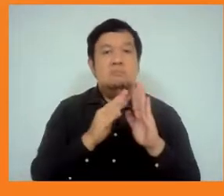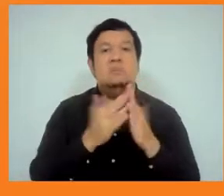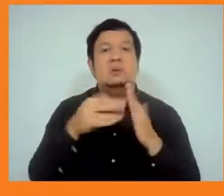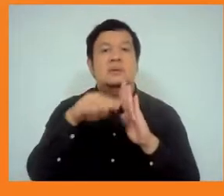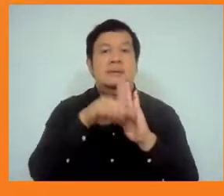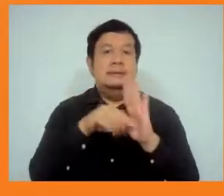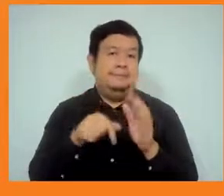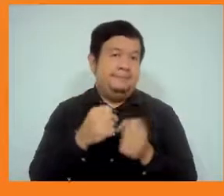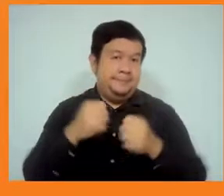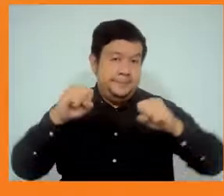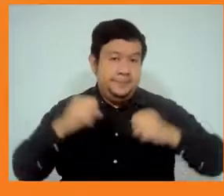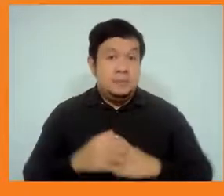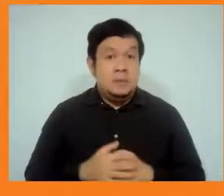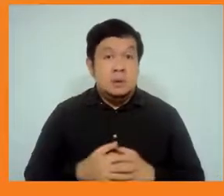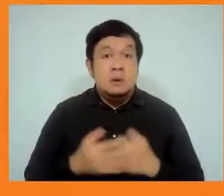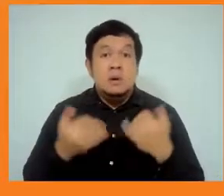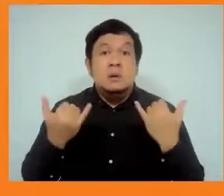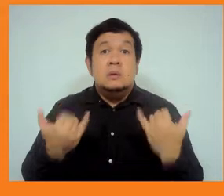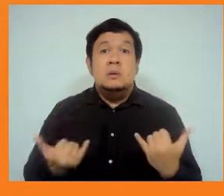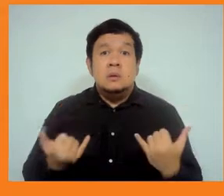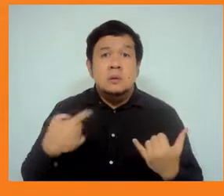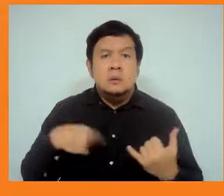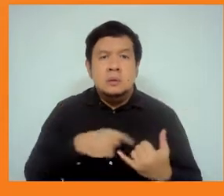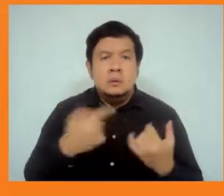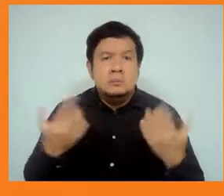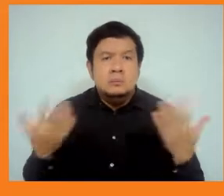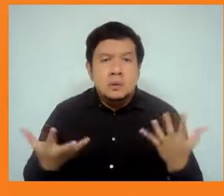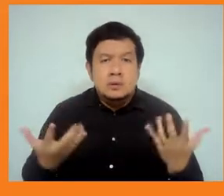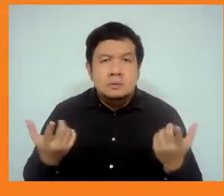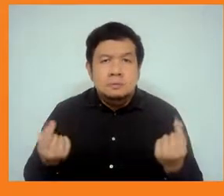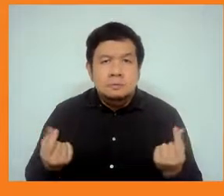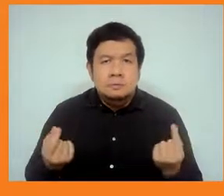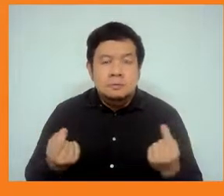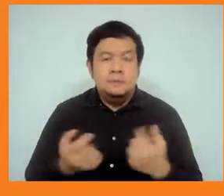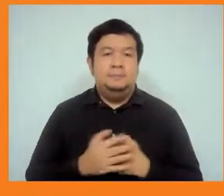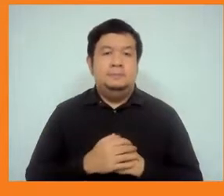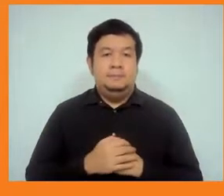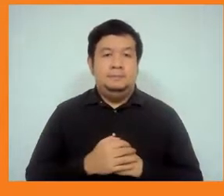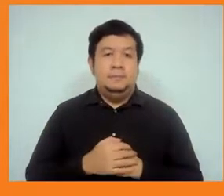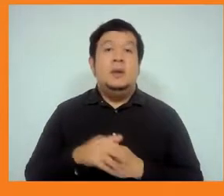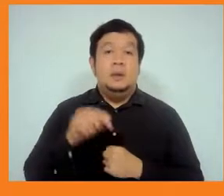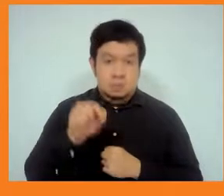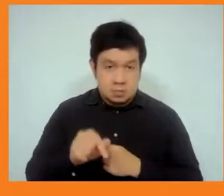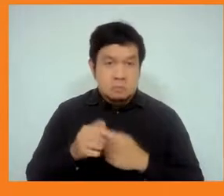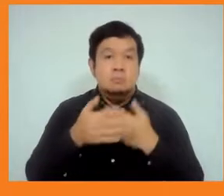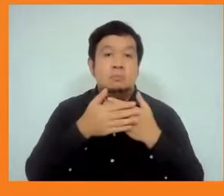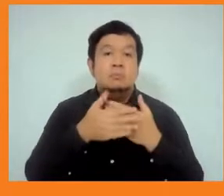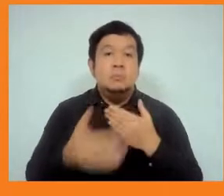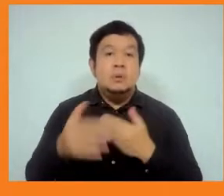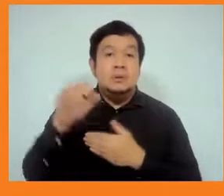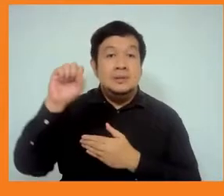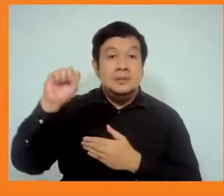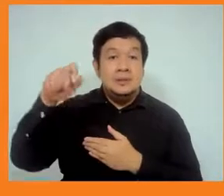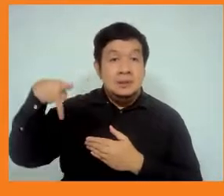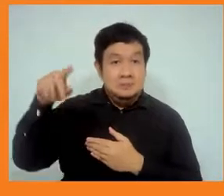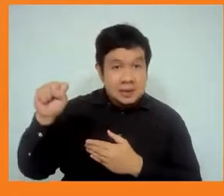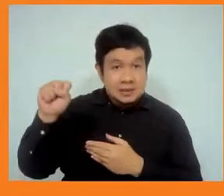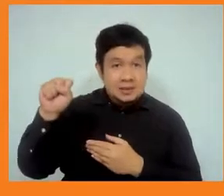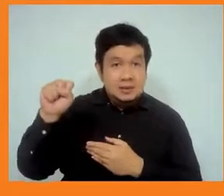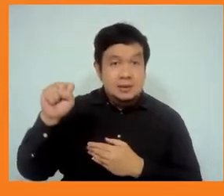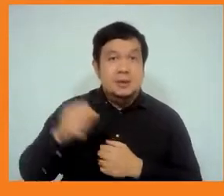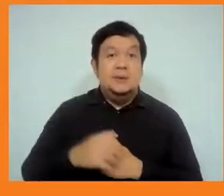actually confused the people, and especially when the Chinese company involved in the cleaning one of the reserve